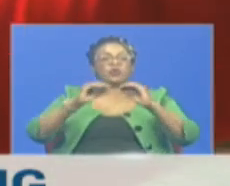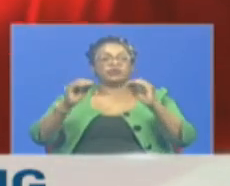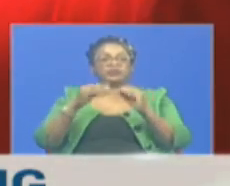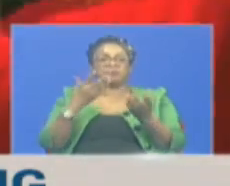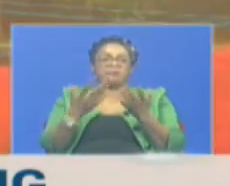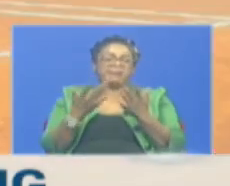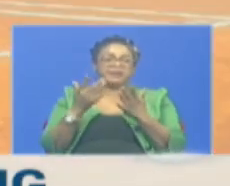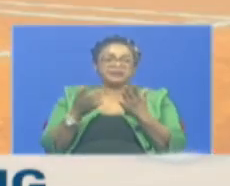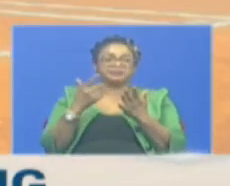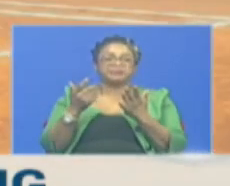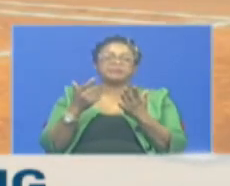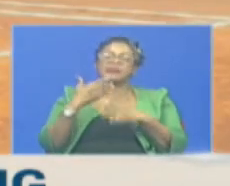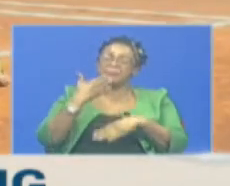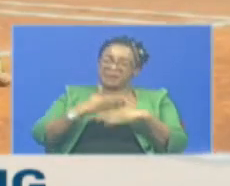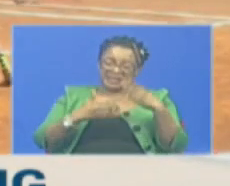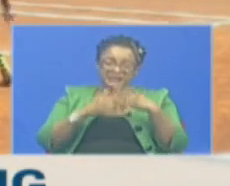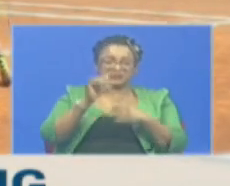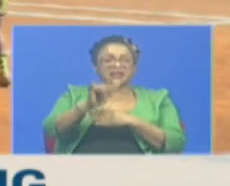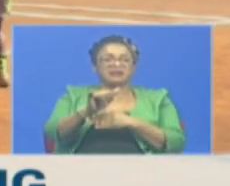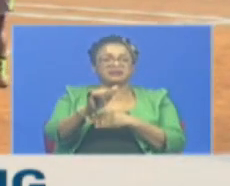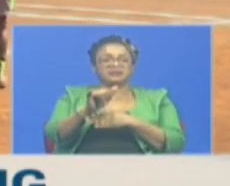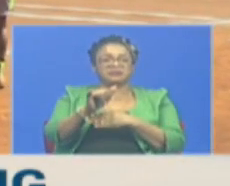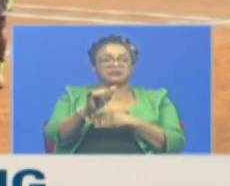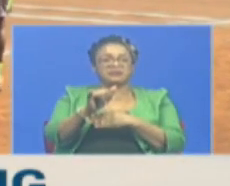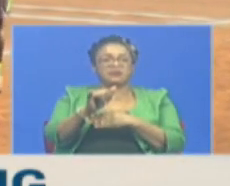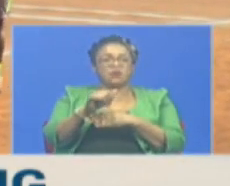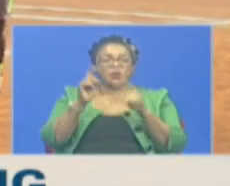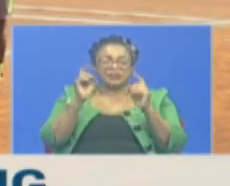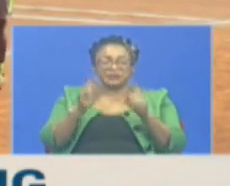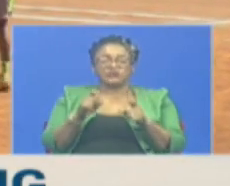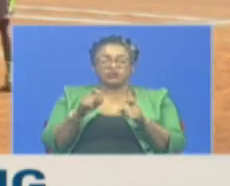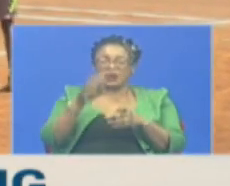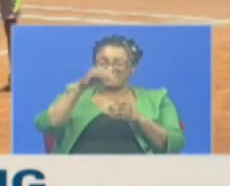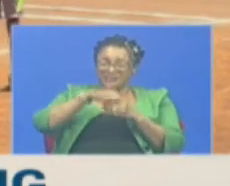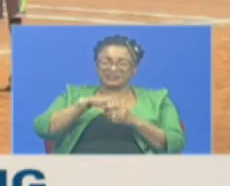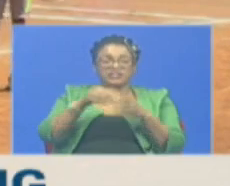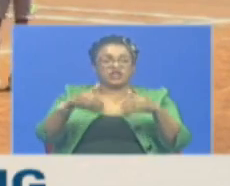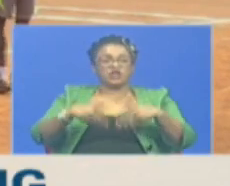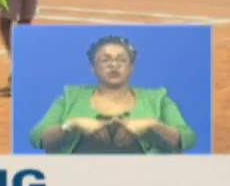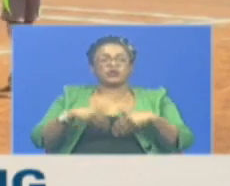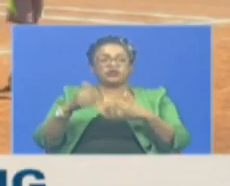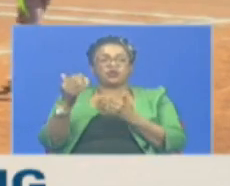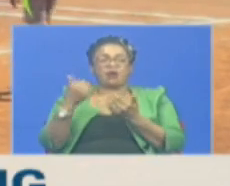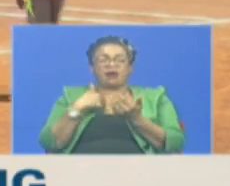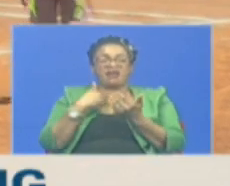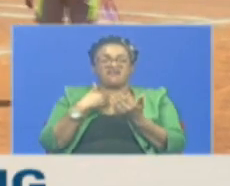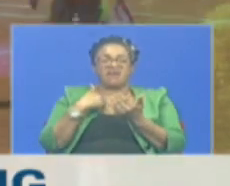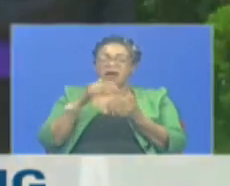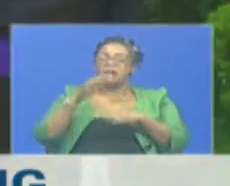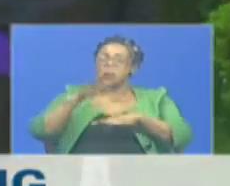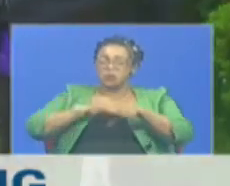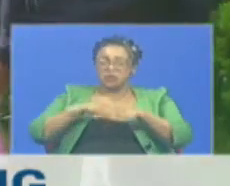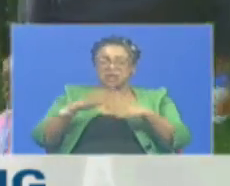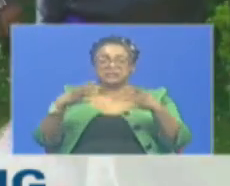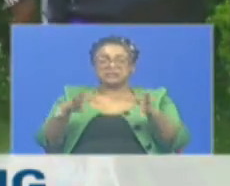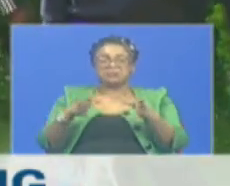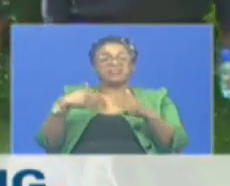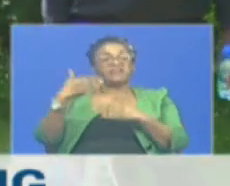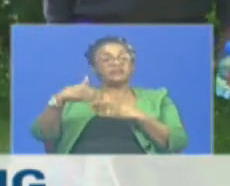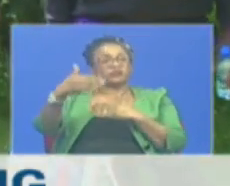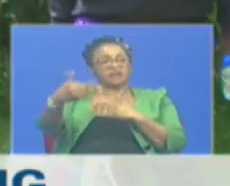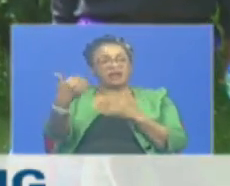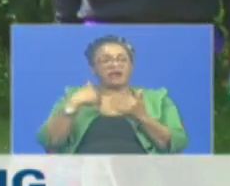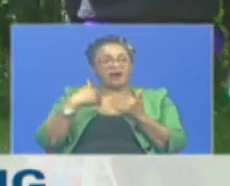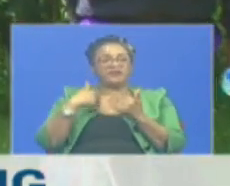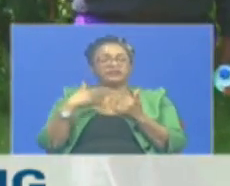tennis courts there. Tennis Kenya seeks to invest in the youth rank of players with the hope of building a winning team for the future, joining the ranks of current